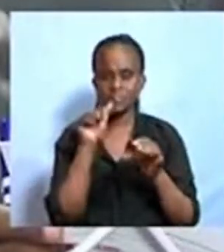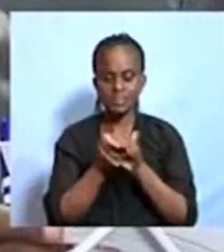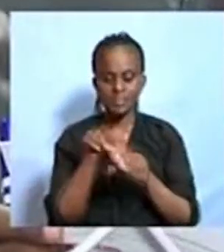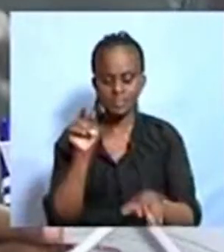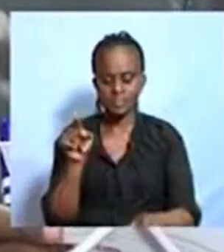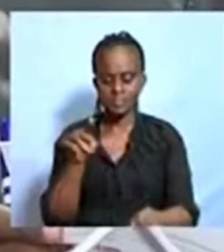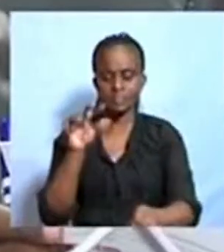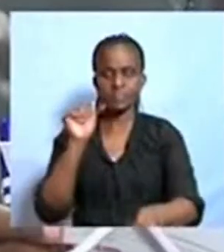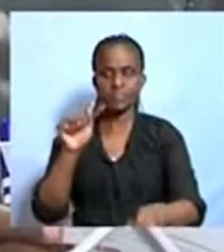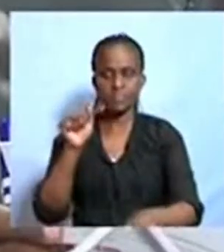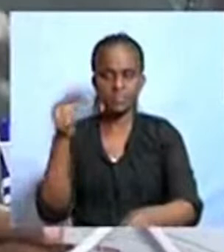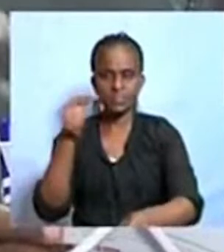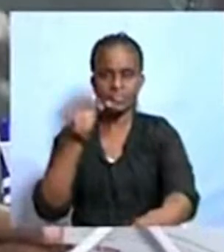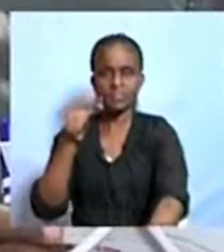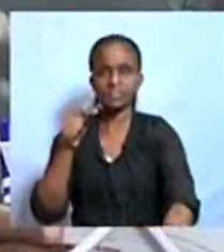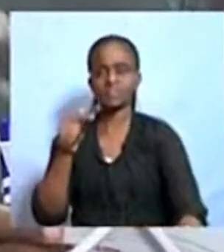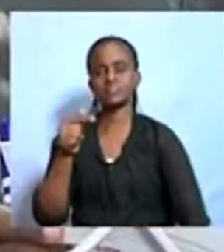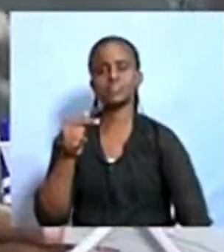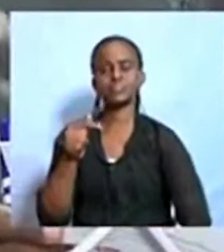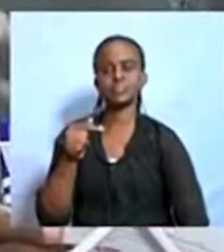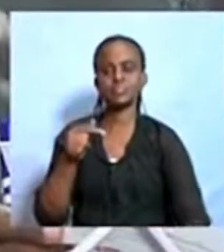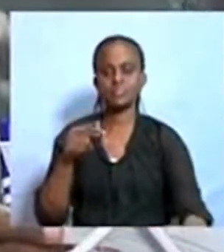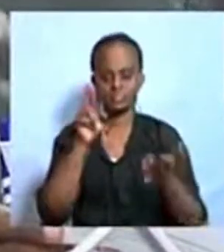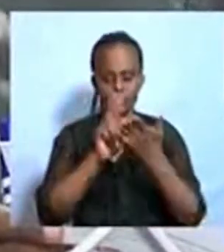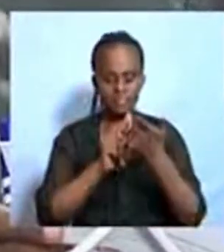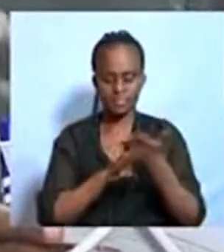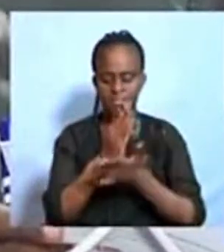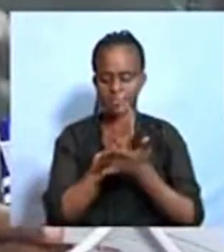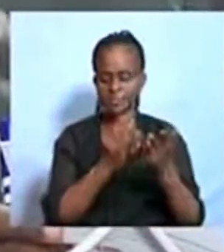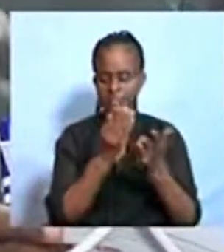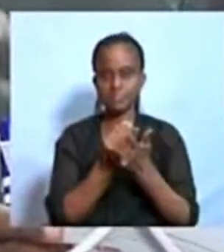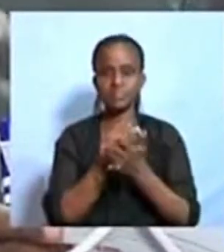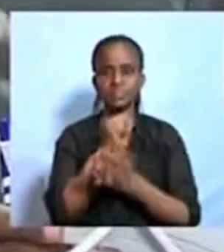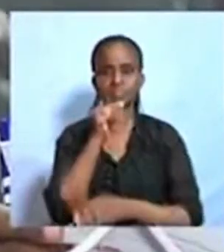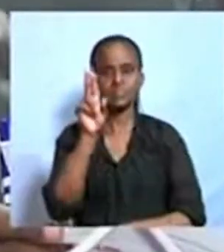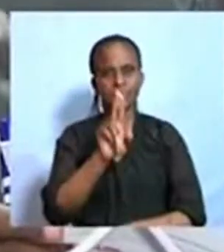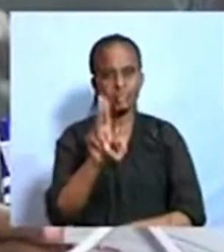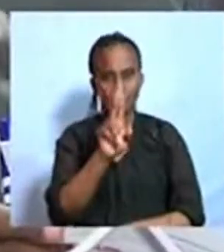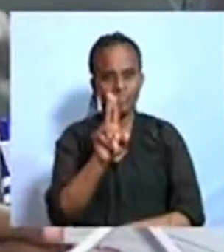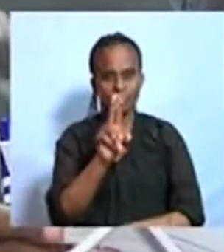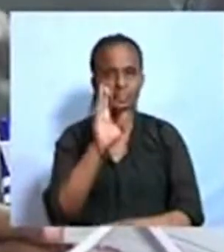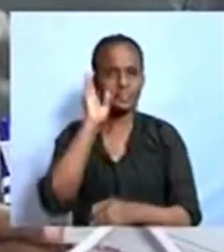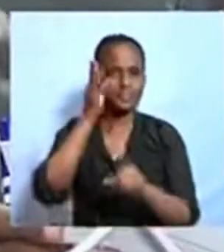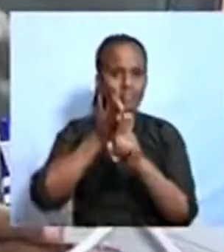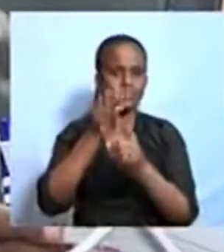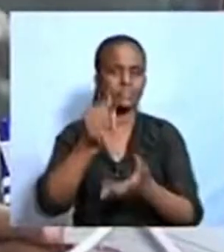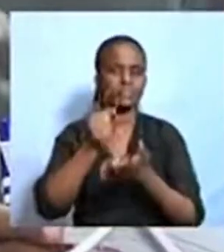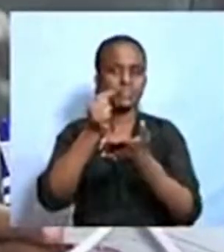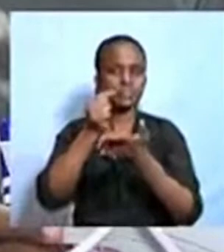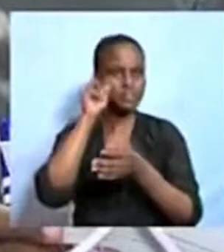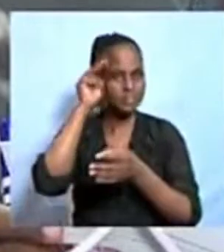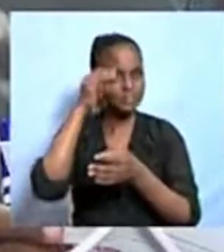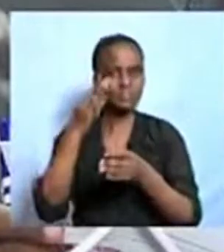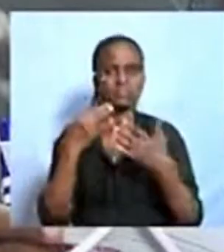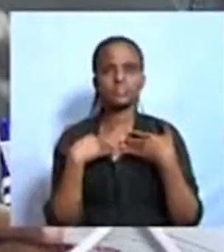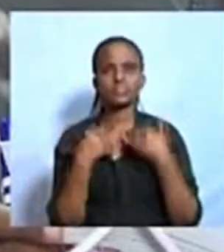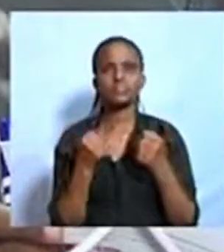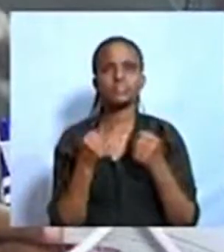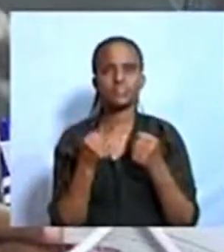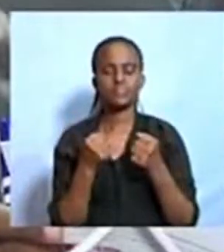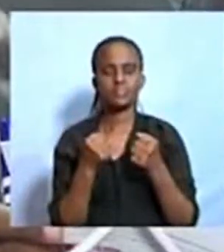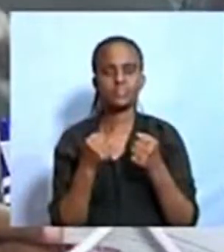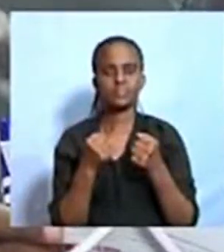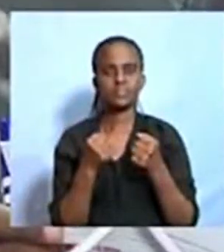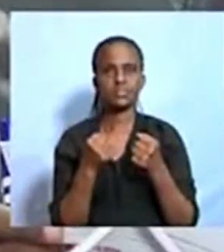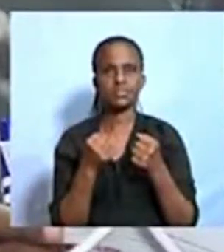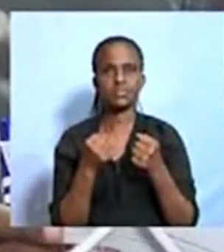Auditor General's report, you find that certain funds were not utilized, though disbursed to the Ministry of Health. Then